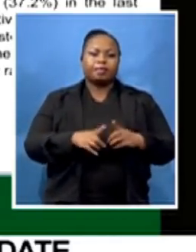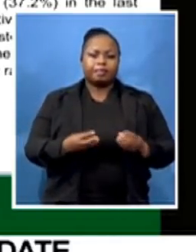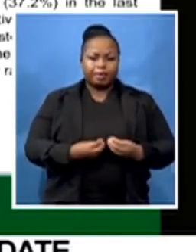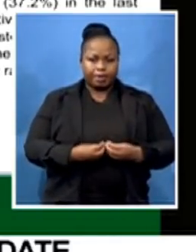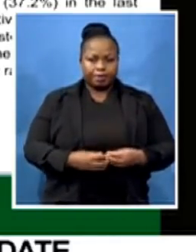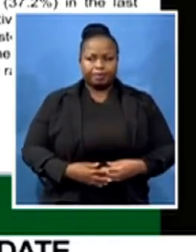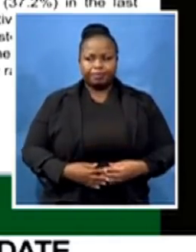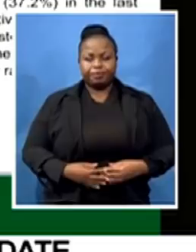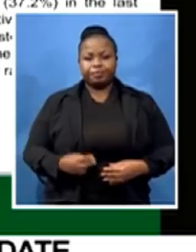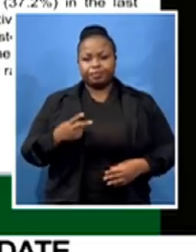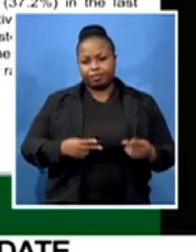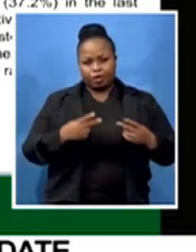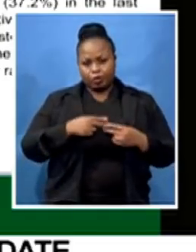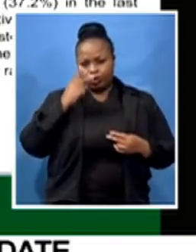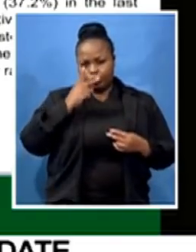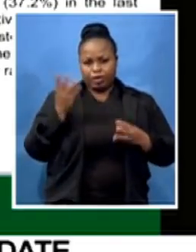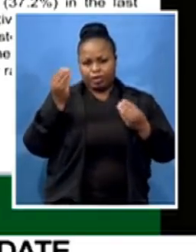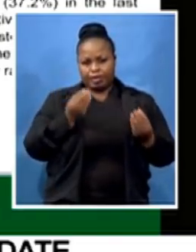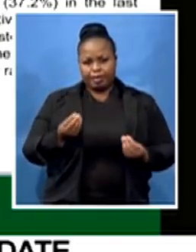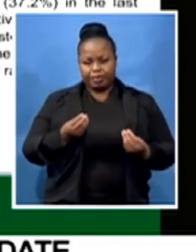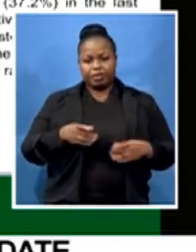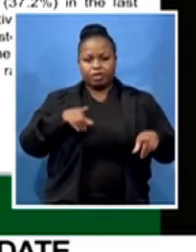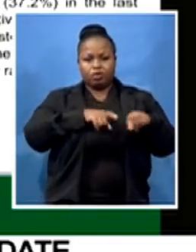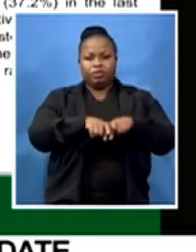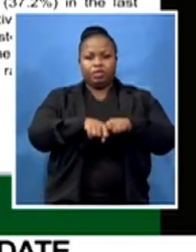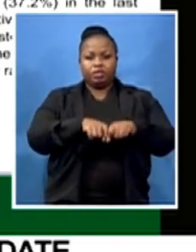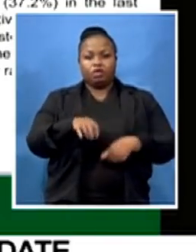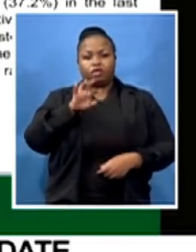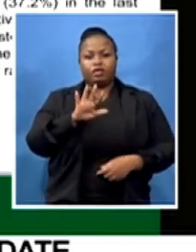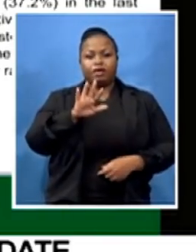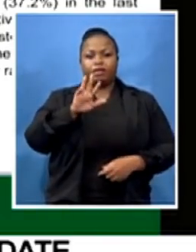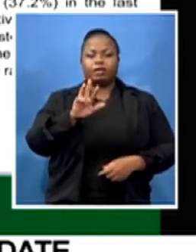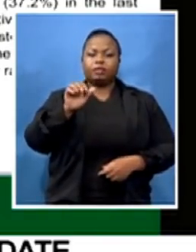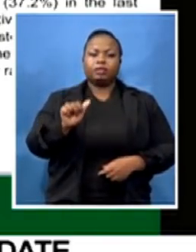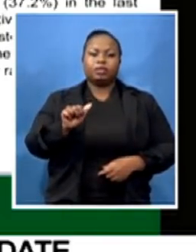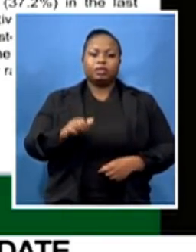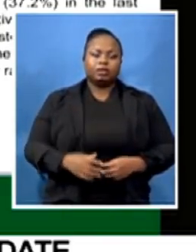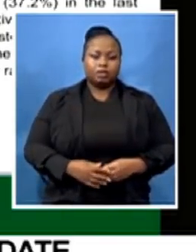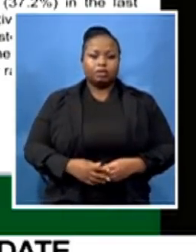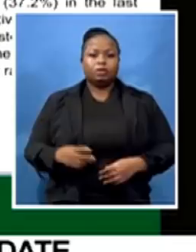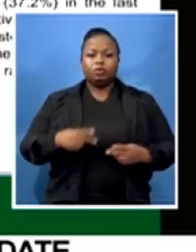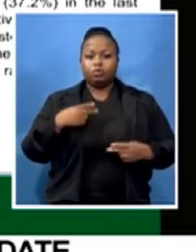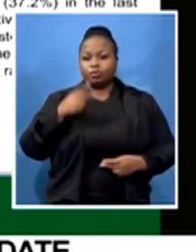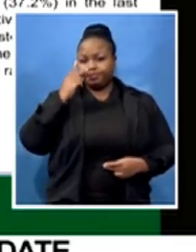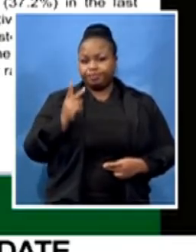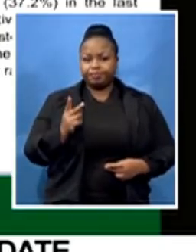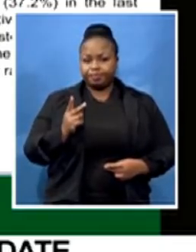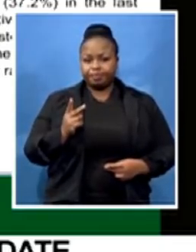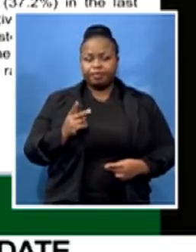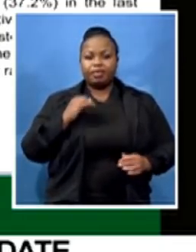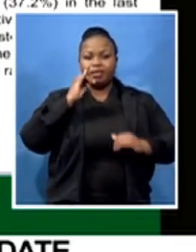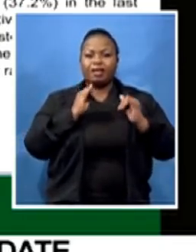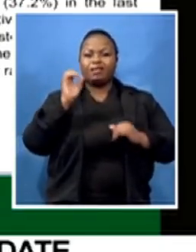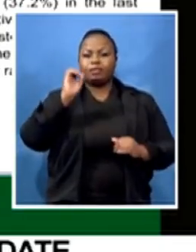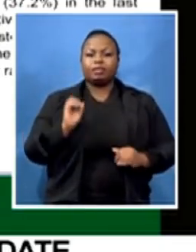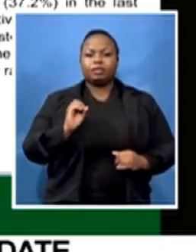been tested of the 596. We will notice that 11% of the total positivity rate